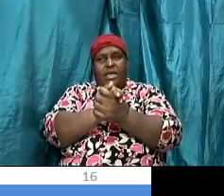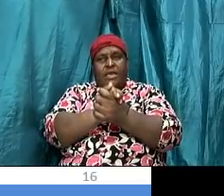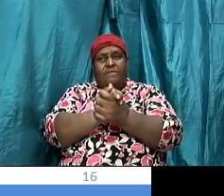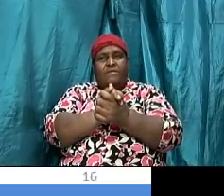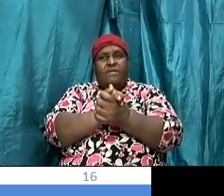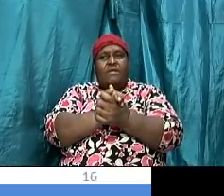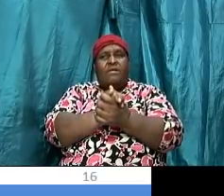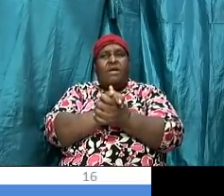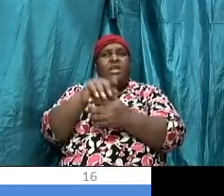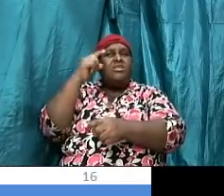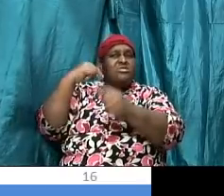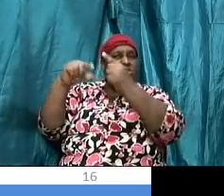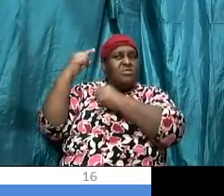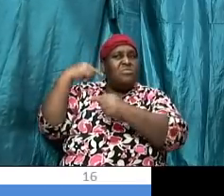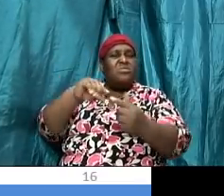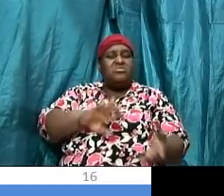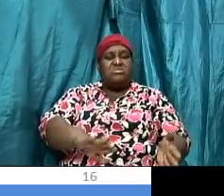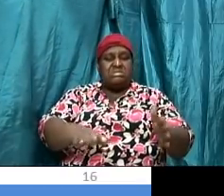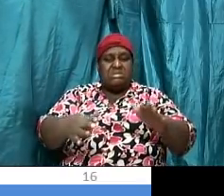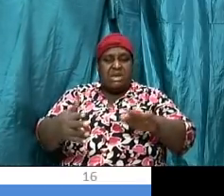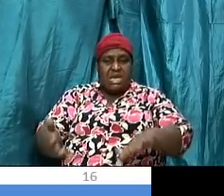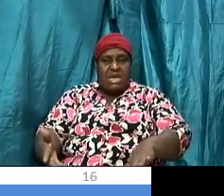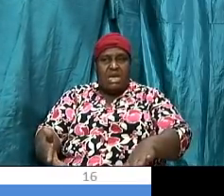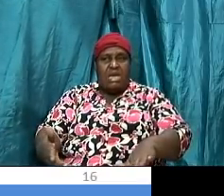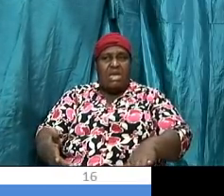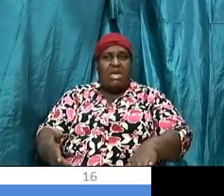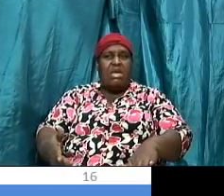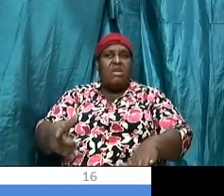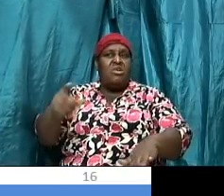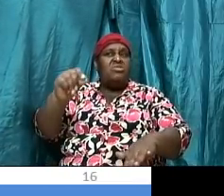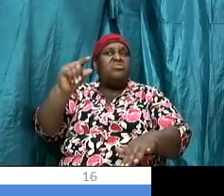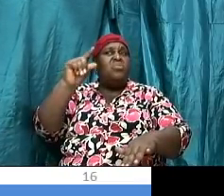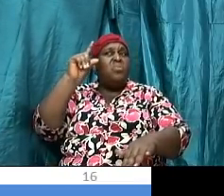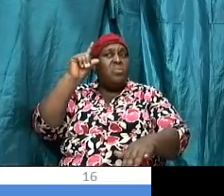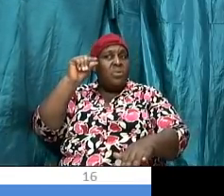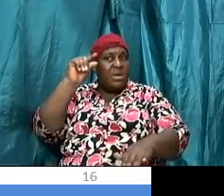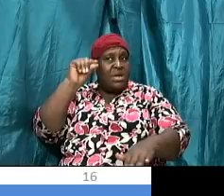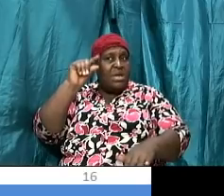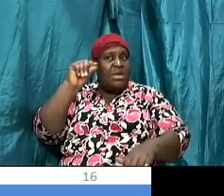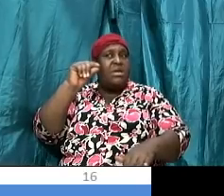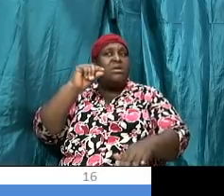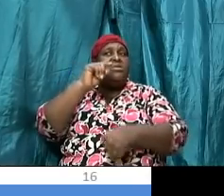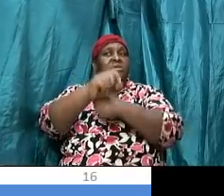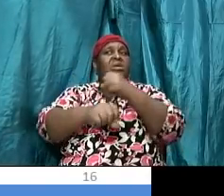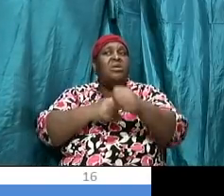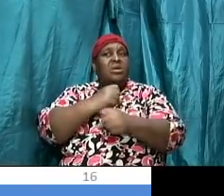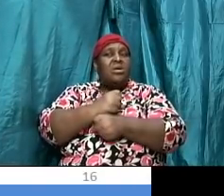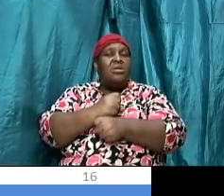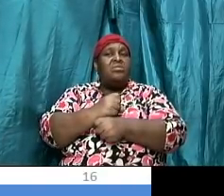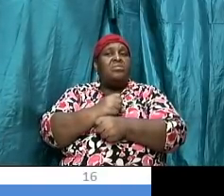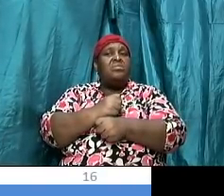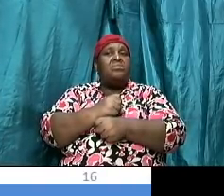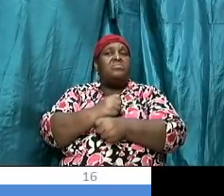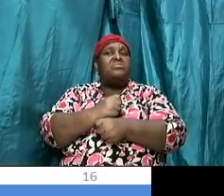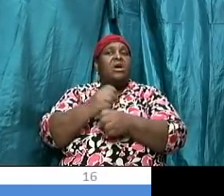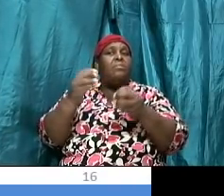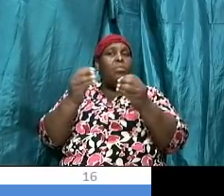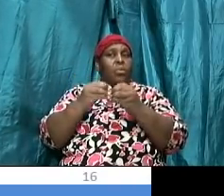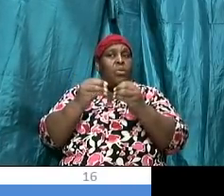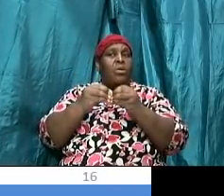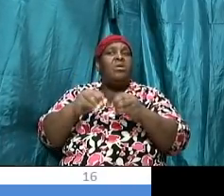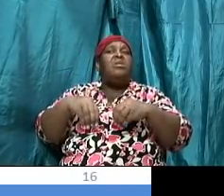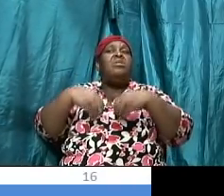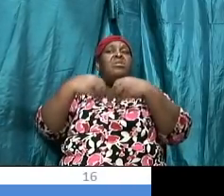out originally, everybody that I think was 20 years and over who lived on, praise God, God had to give them the law